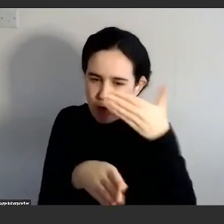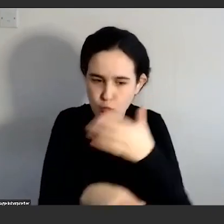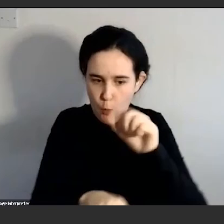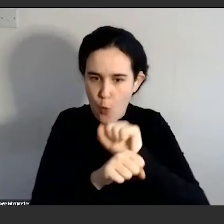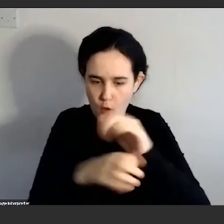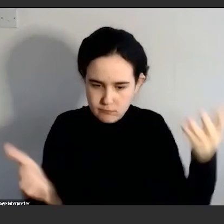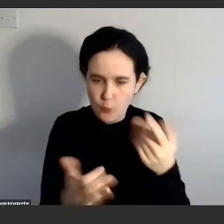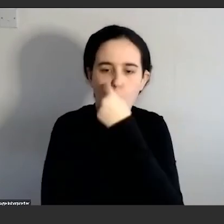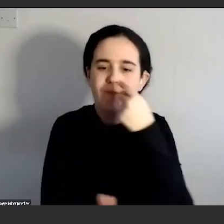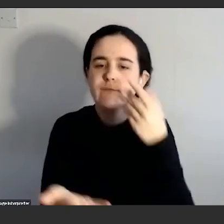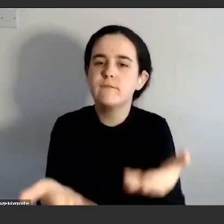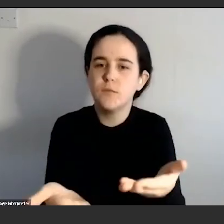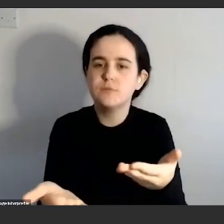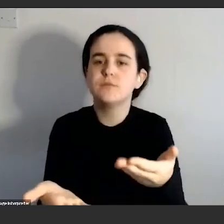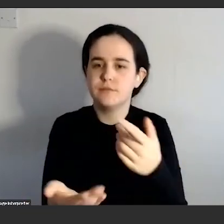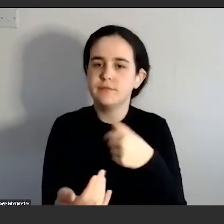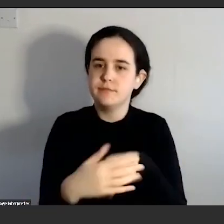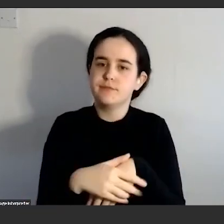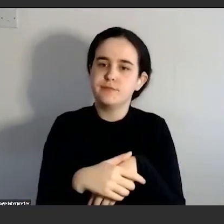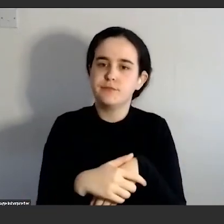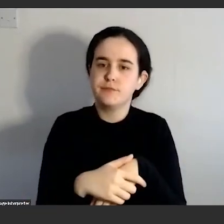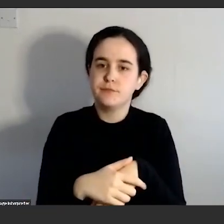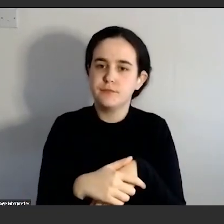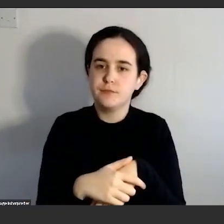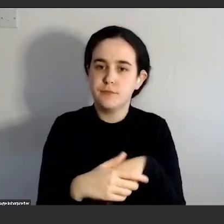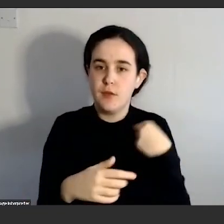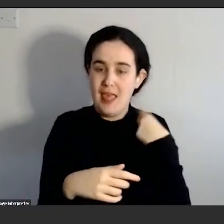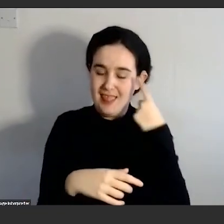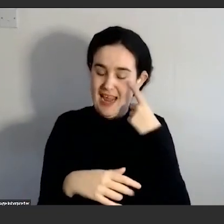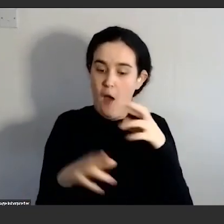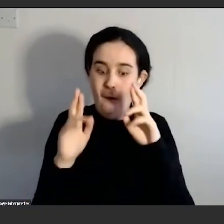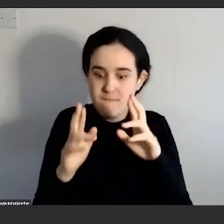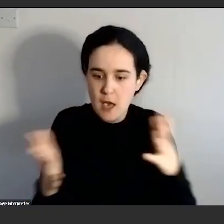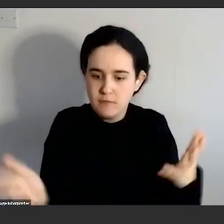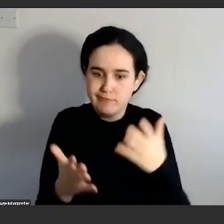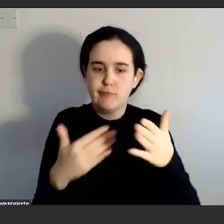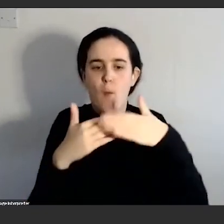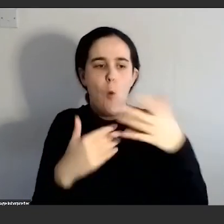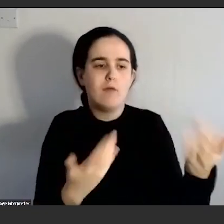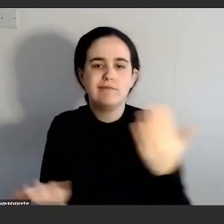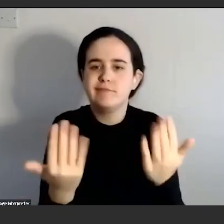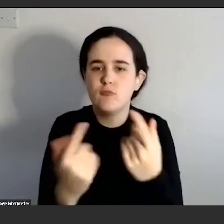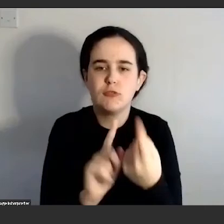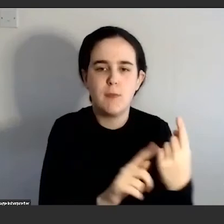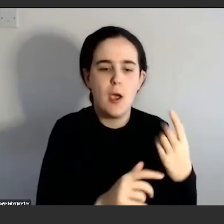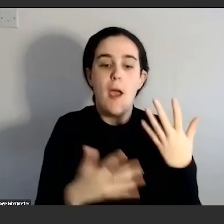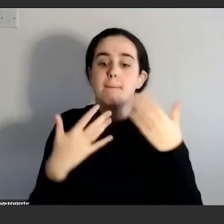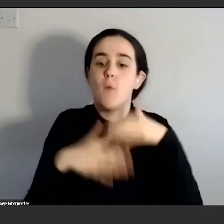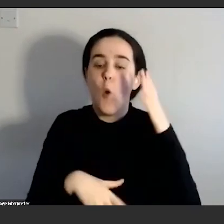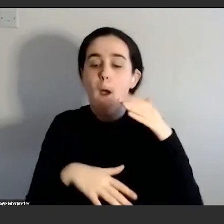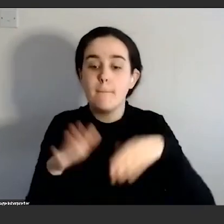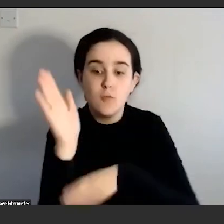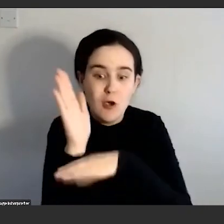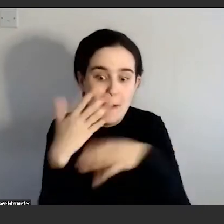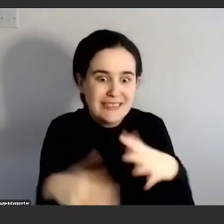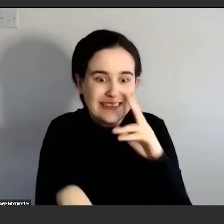can be done in every context, because we know it's possible. So the experiences of IDDC's members, working with the International